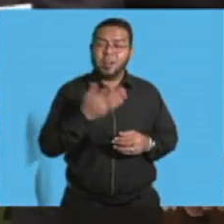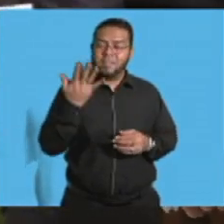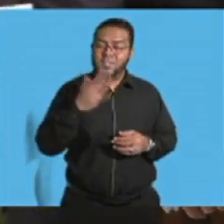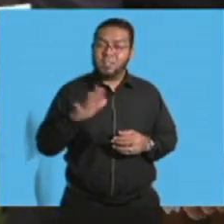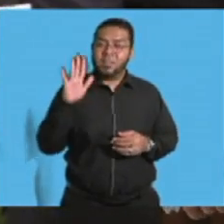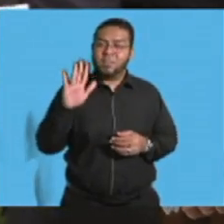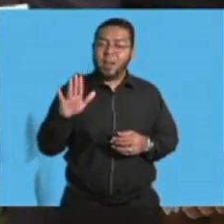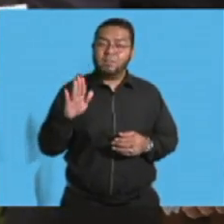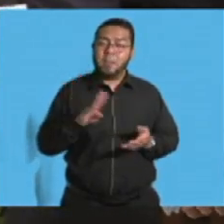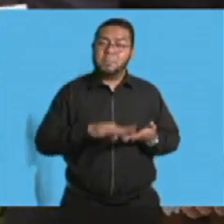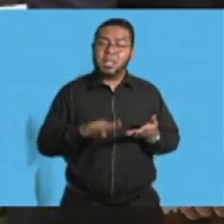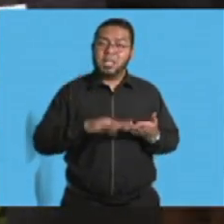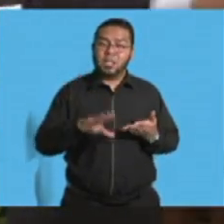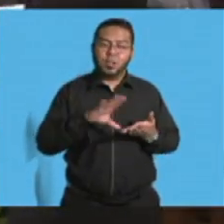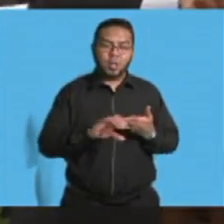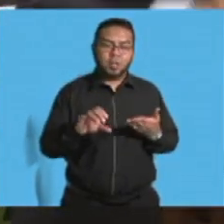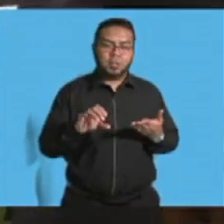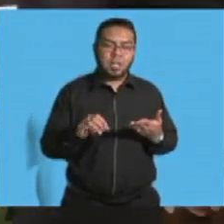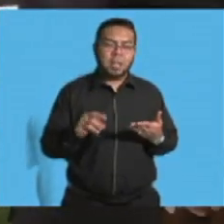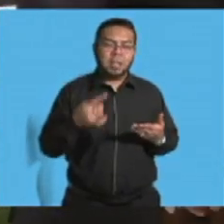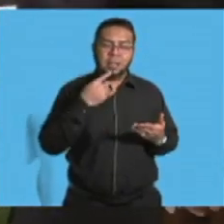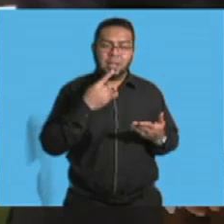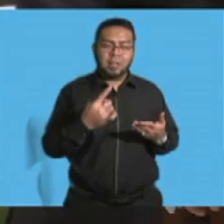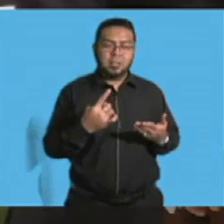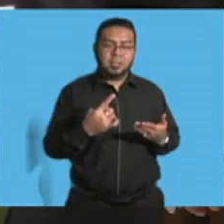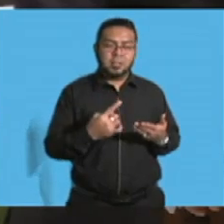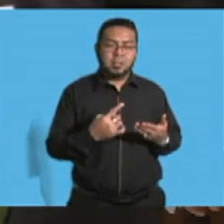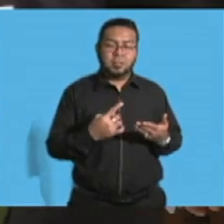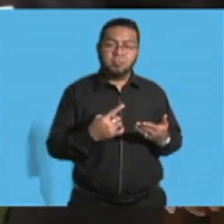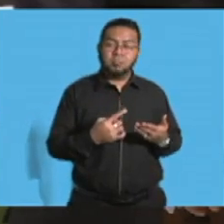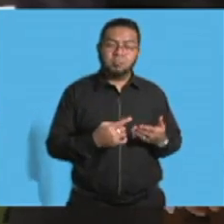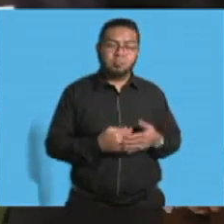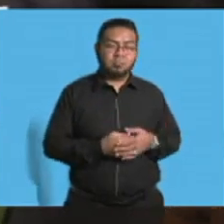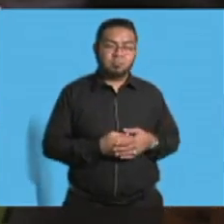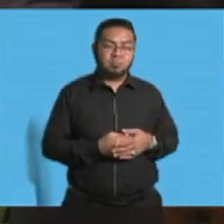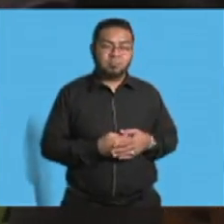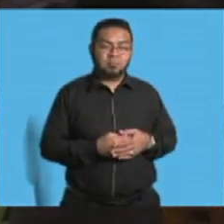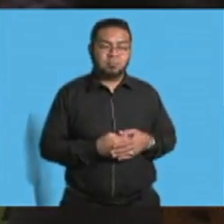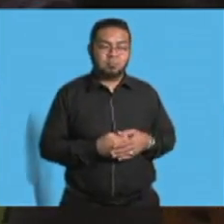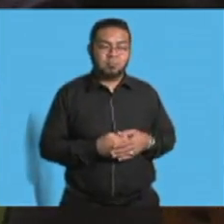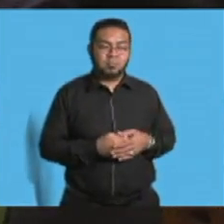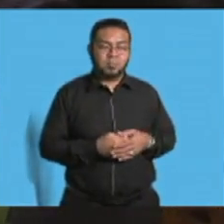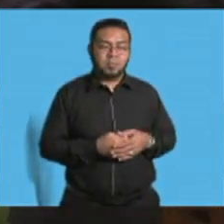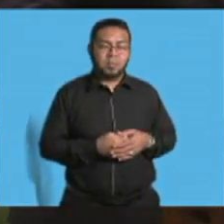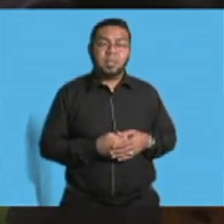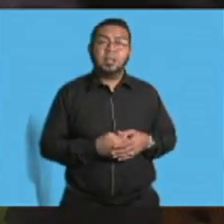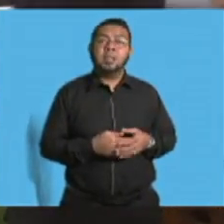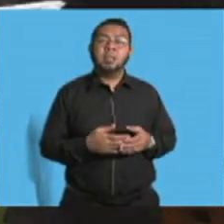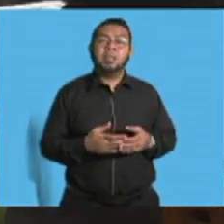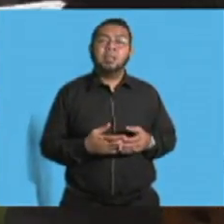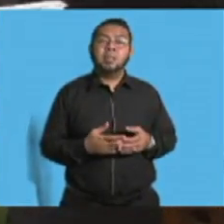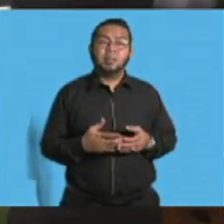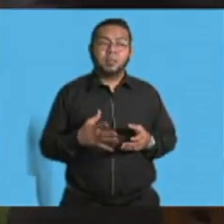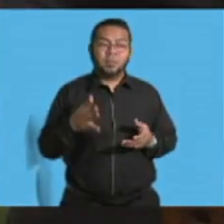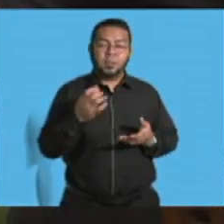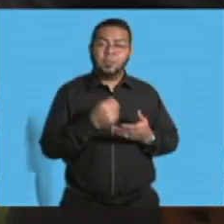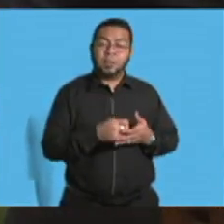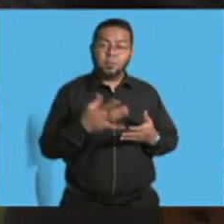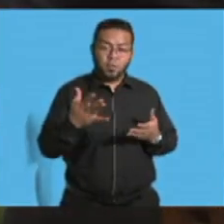$255 million, Madam Speaker, in it for TELS. Now, it will be put in Head 50. Honourable